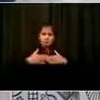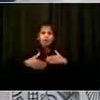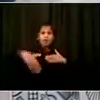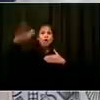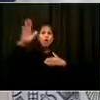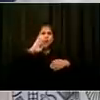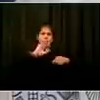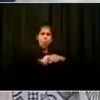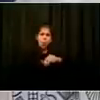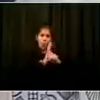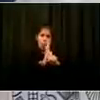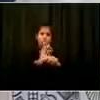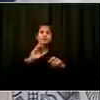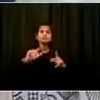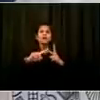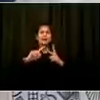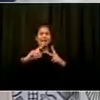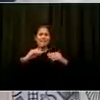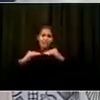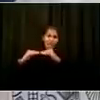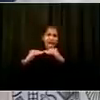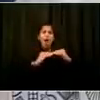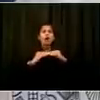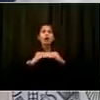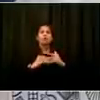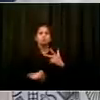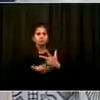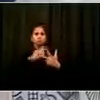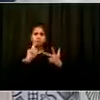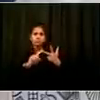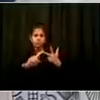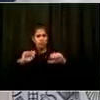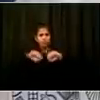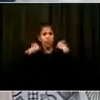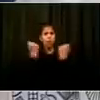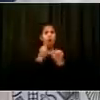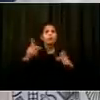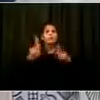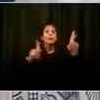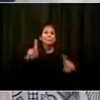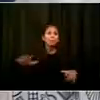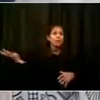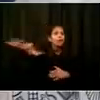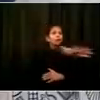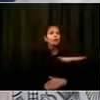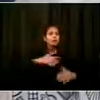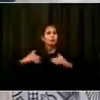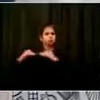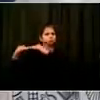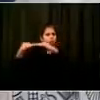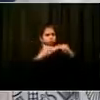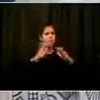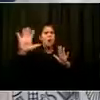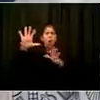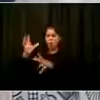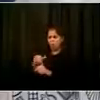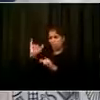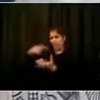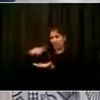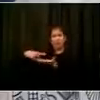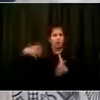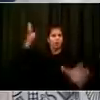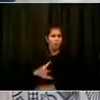schools. I want to say at the outset to all the families, to all the parents, to all the kids, that it's